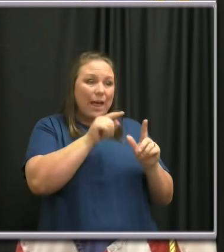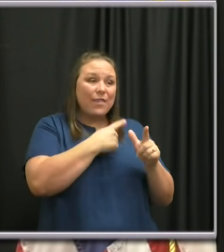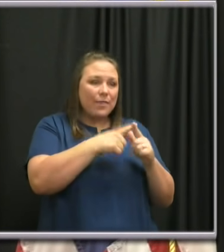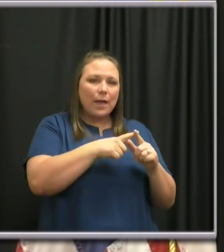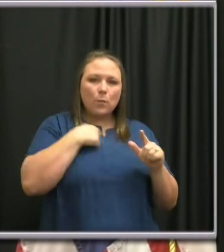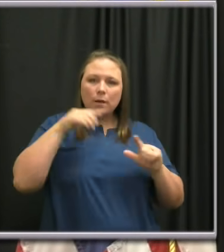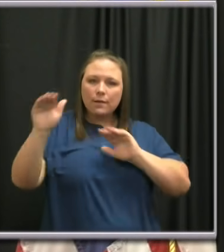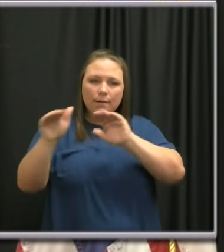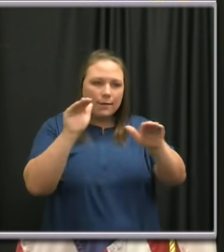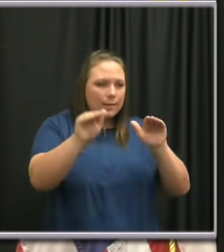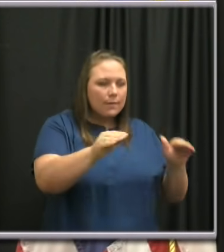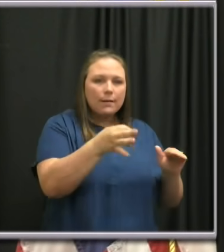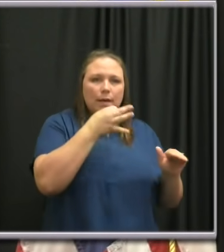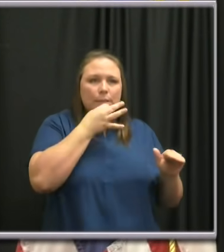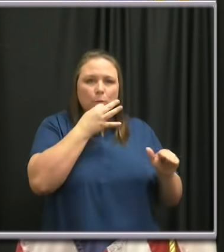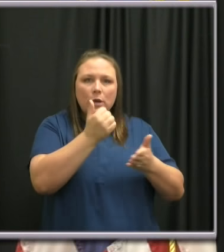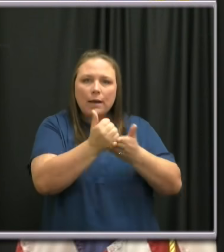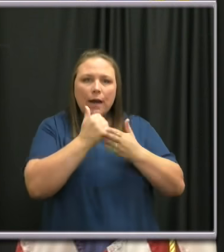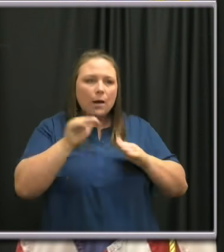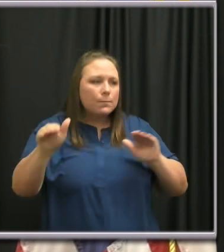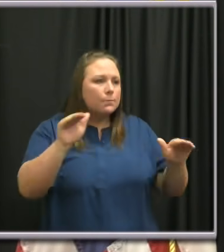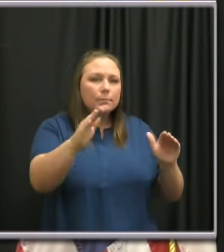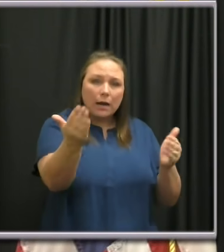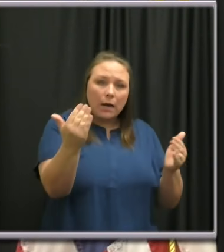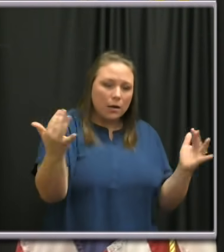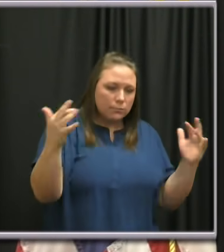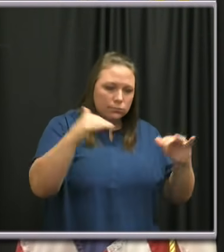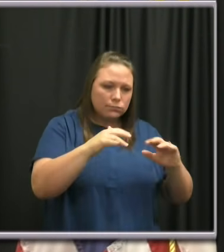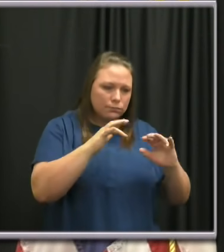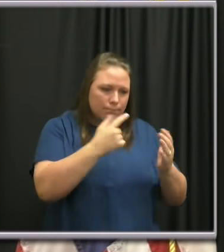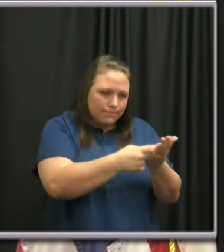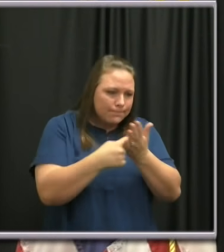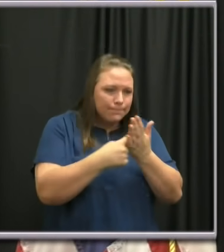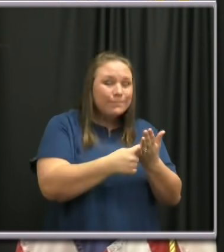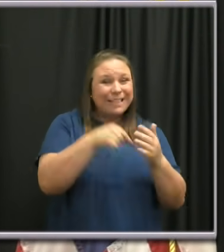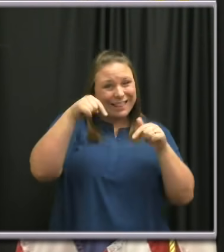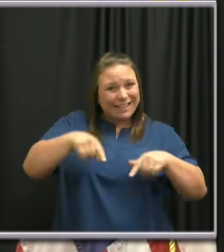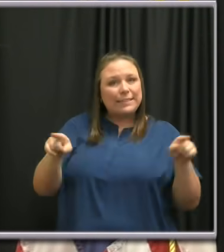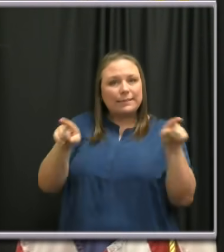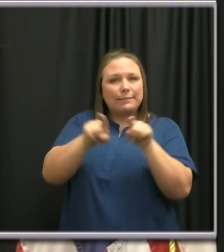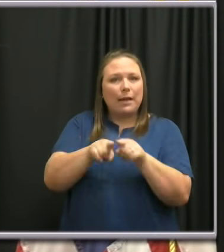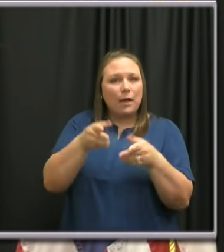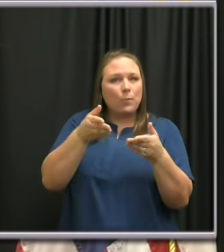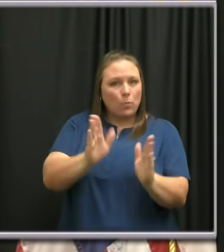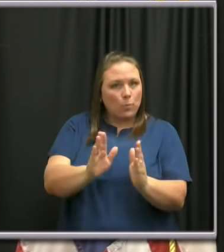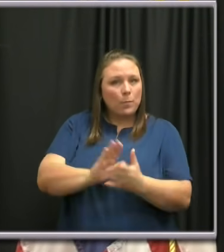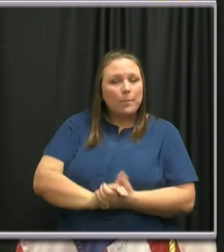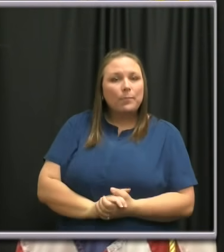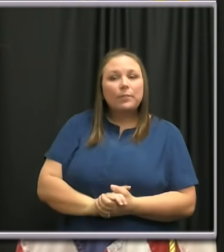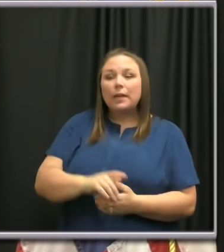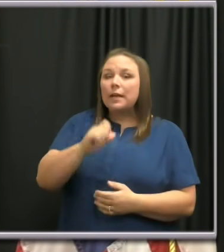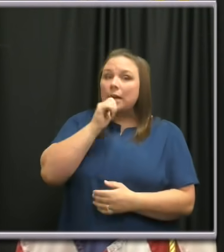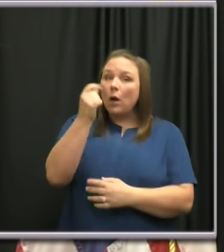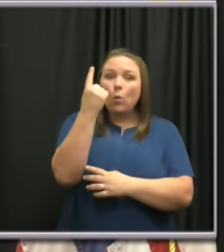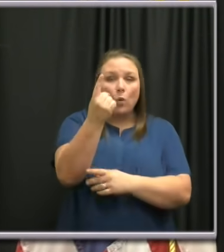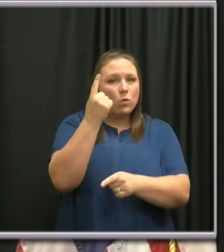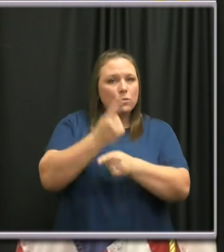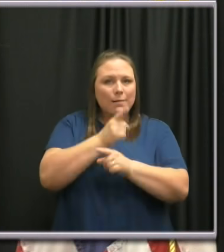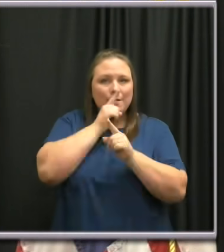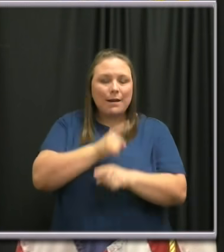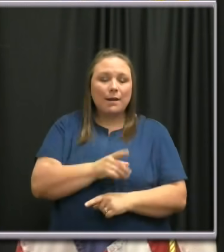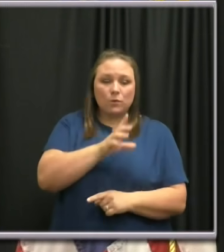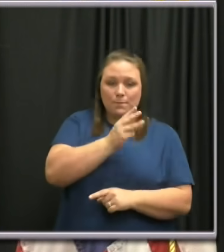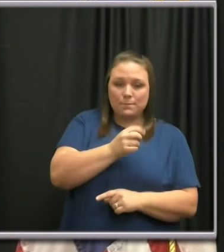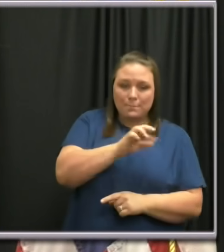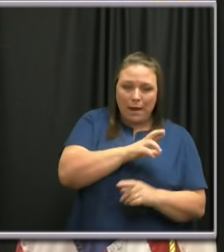figure out the best way forward. This situation is no different. There's not one right answer, and Mayor Cooper is evaluating the data, and he has